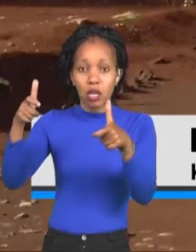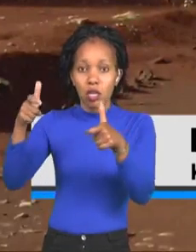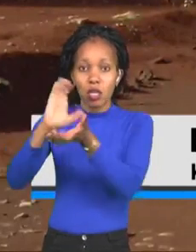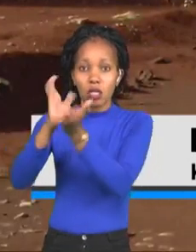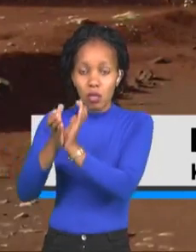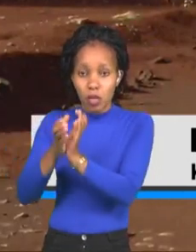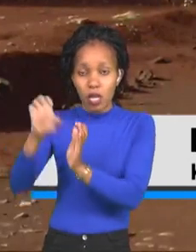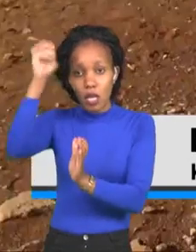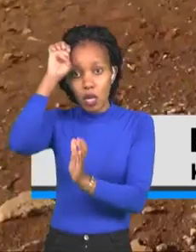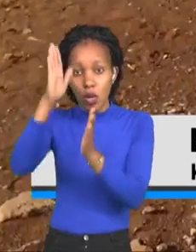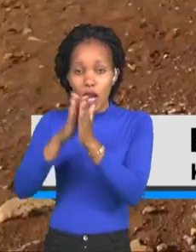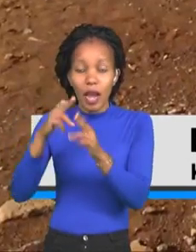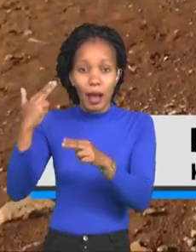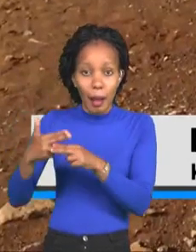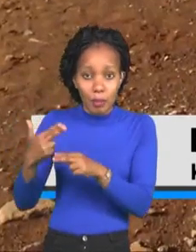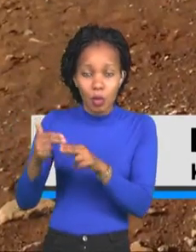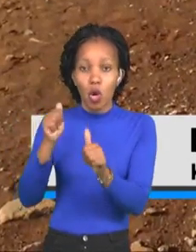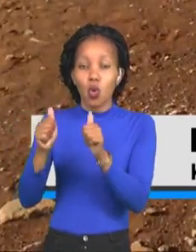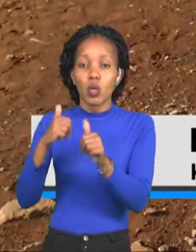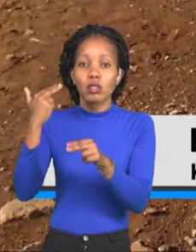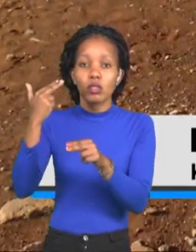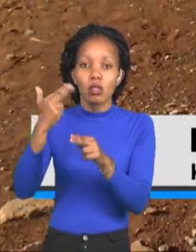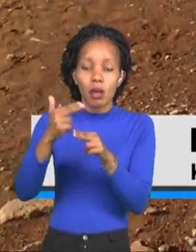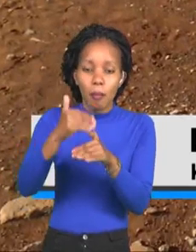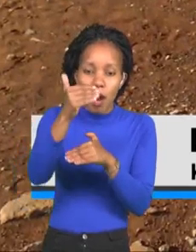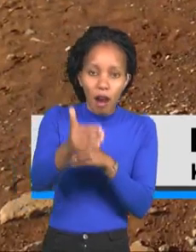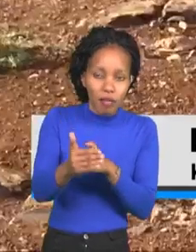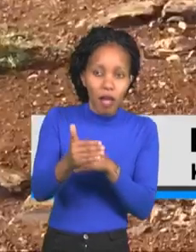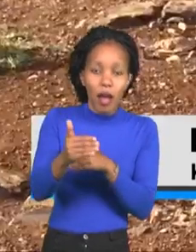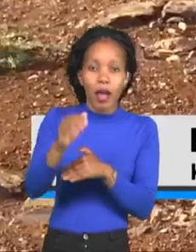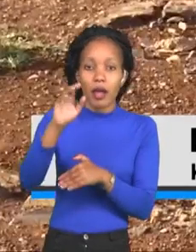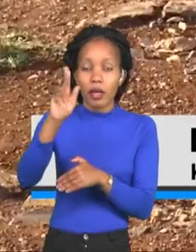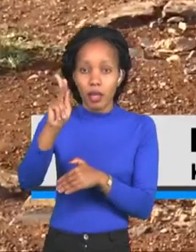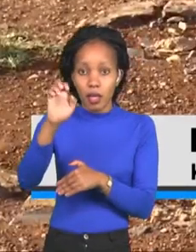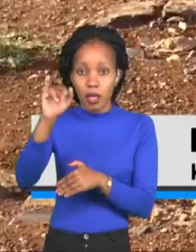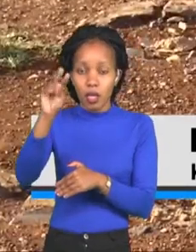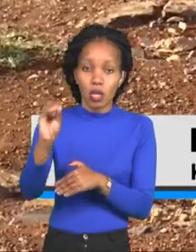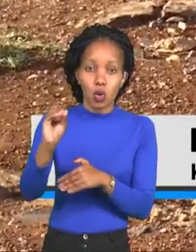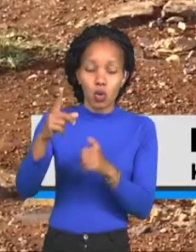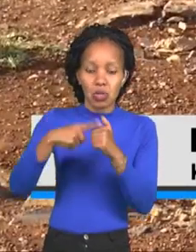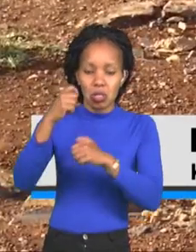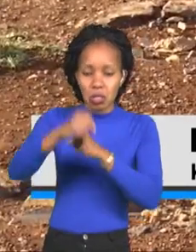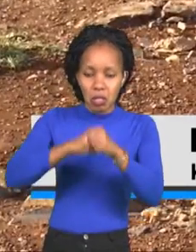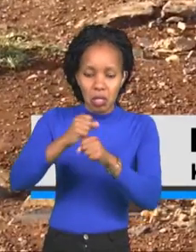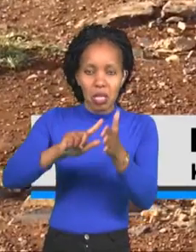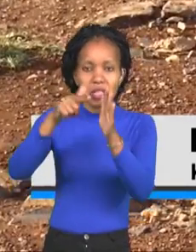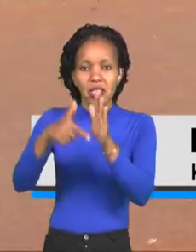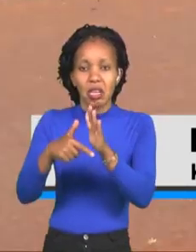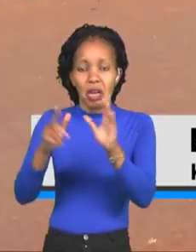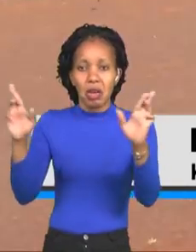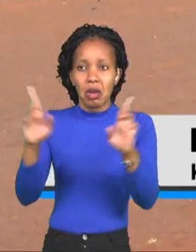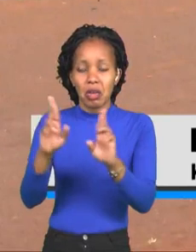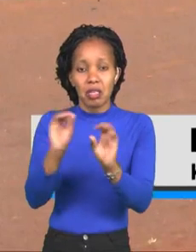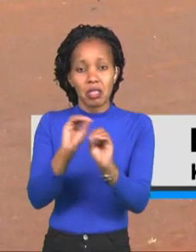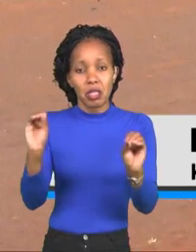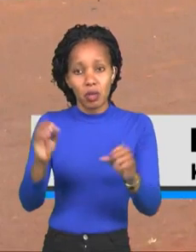and Kapsabet, both named after Kenya's legendary athlete Kipchoge Keino. 6 years later, none of the stadiums are ready. We